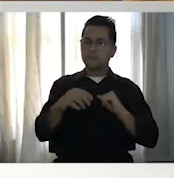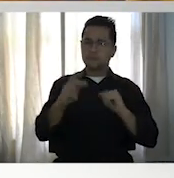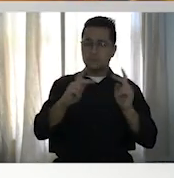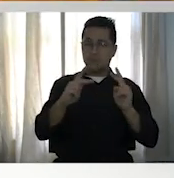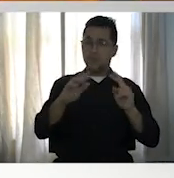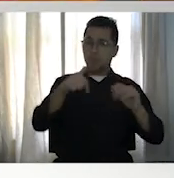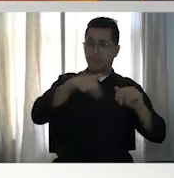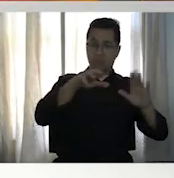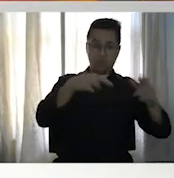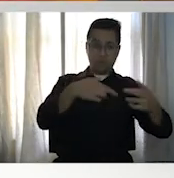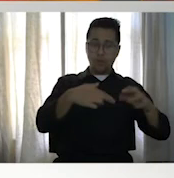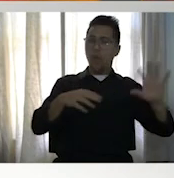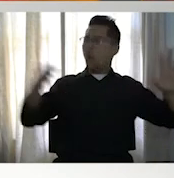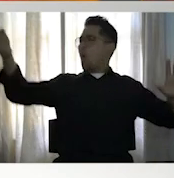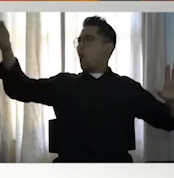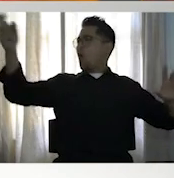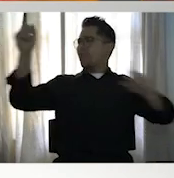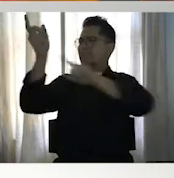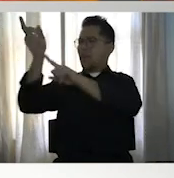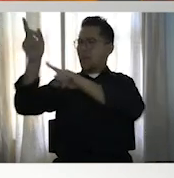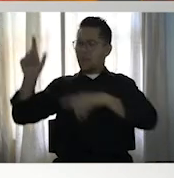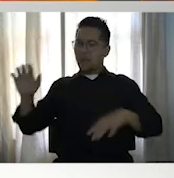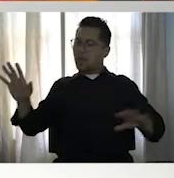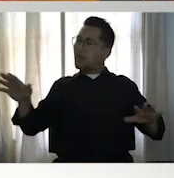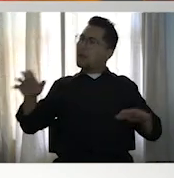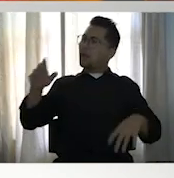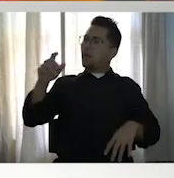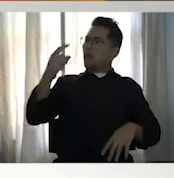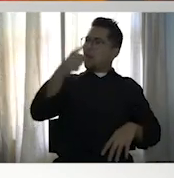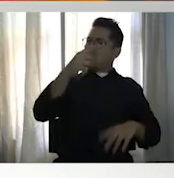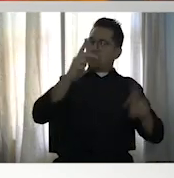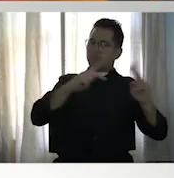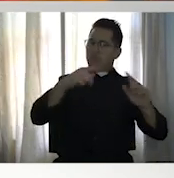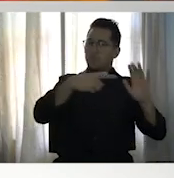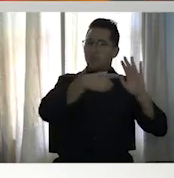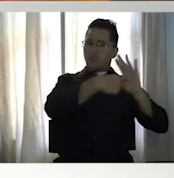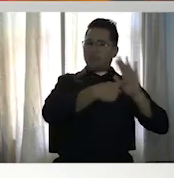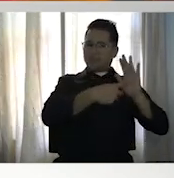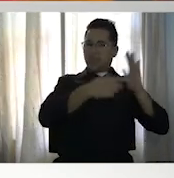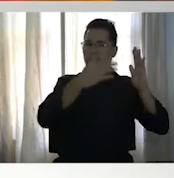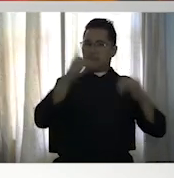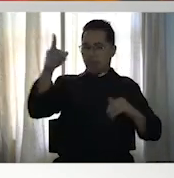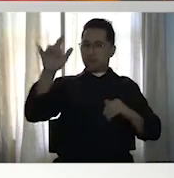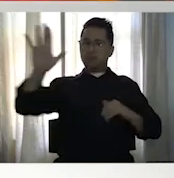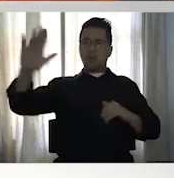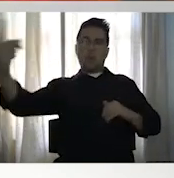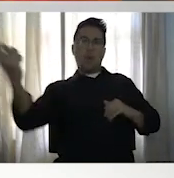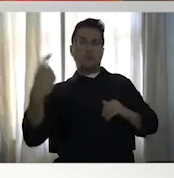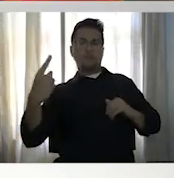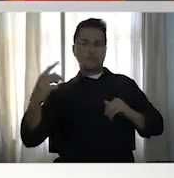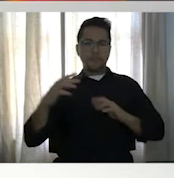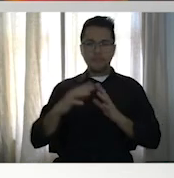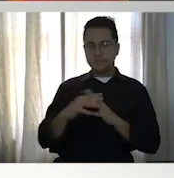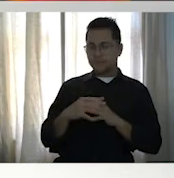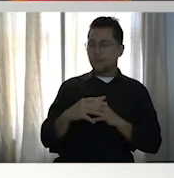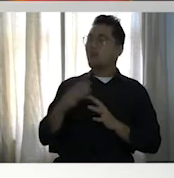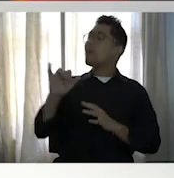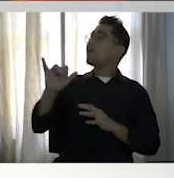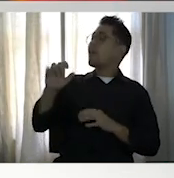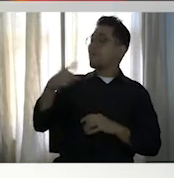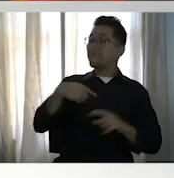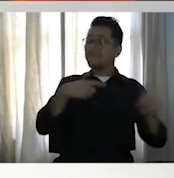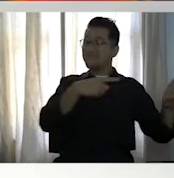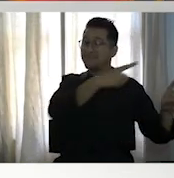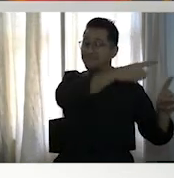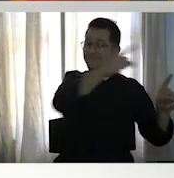Over here is... Oh, hold on one second, Lana. What are those people representing is the question. Yeah. Sorry. Yeah, these